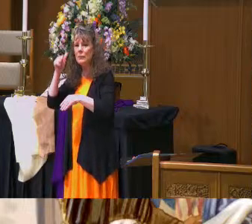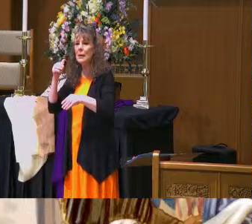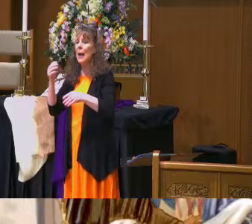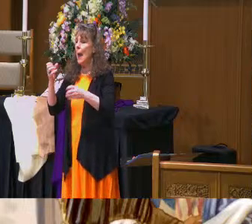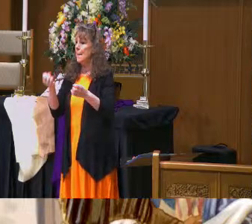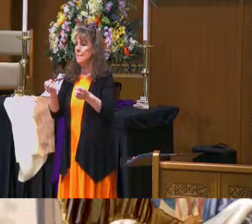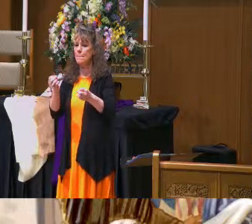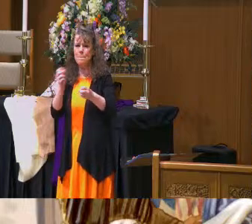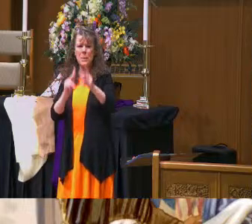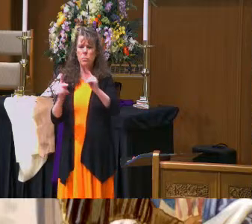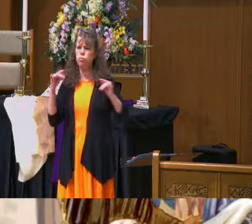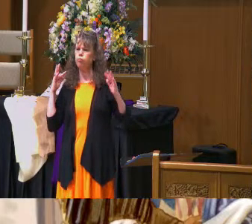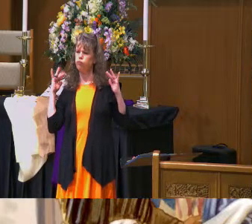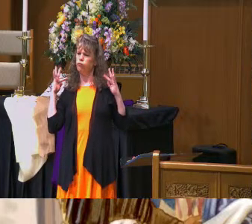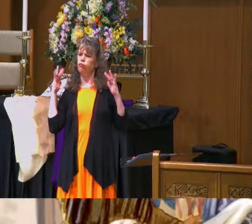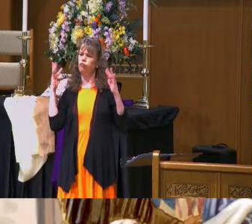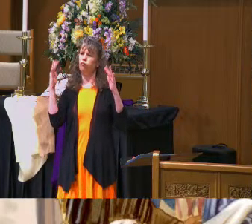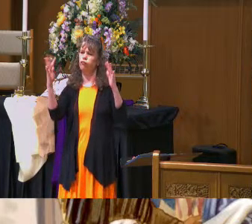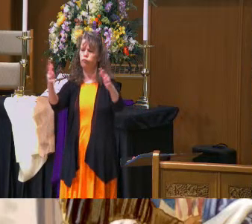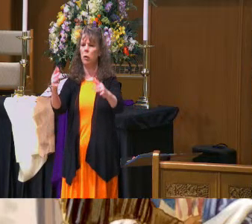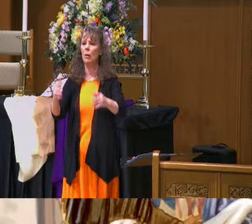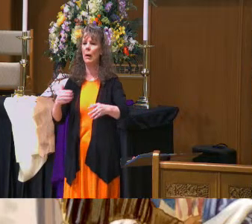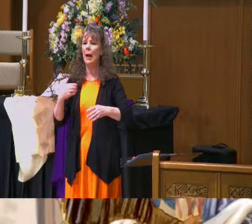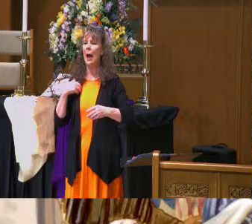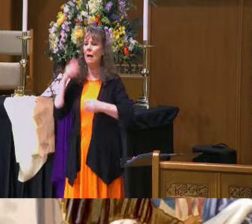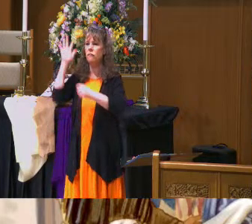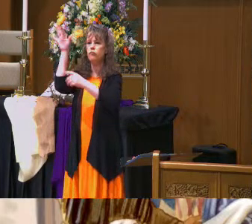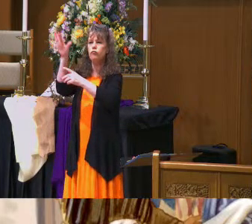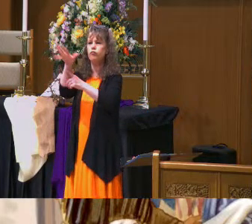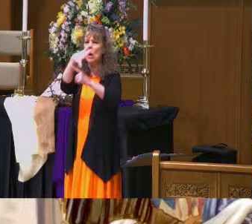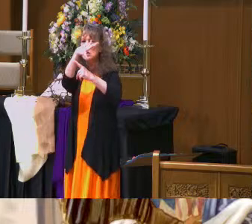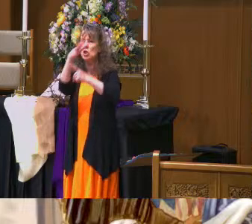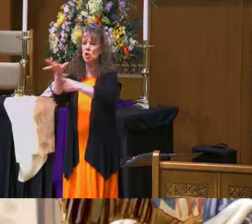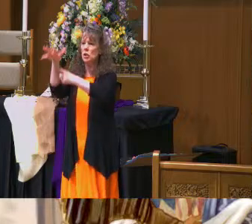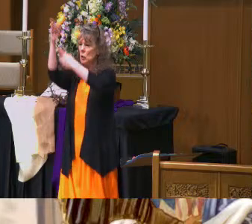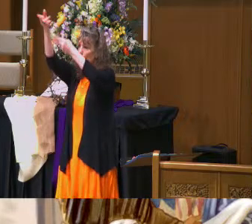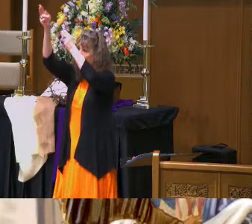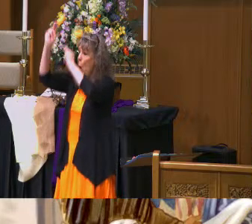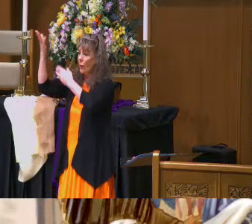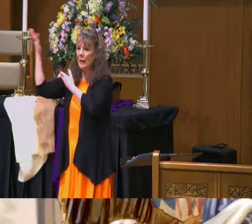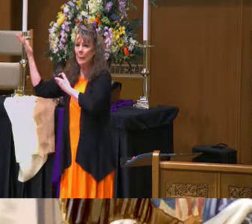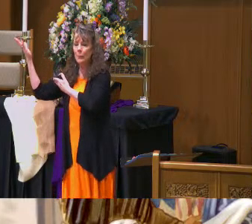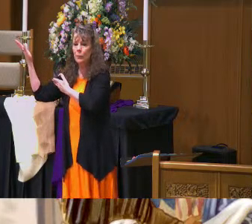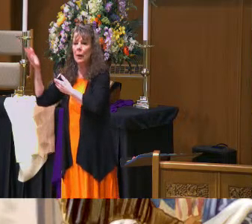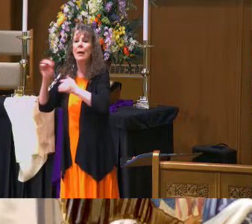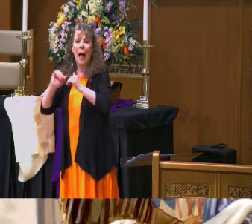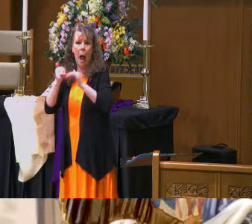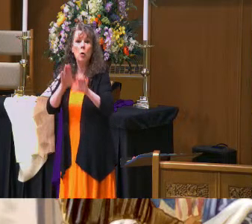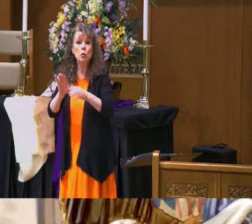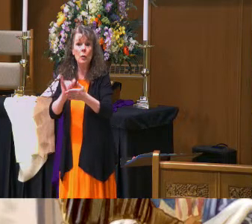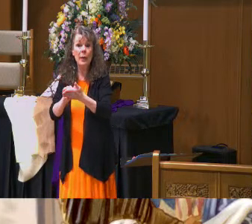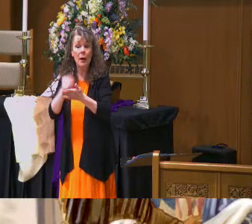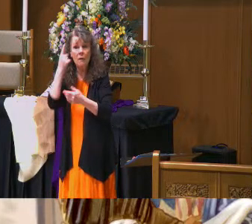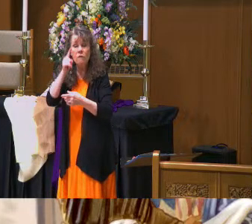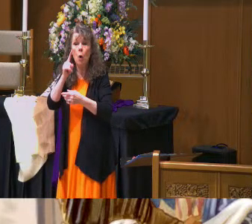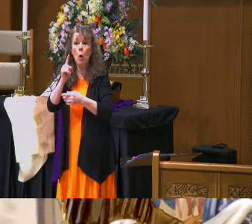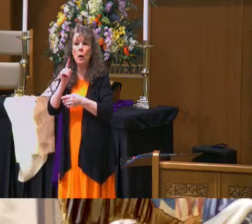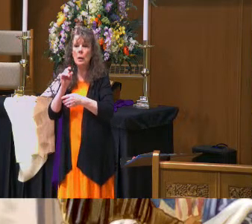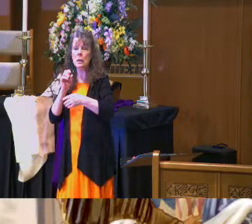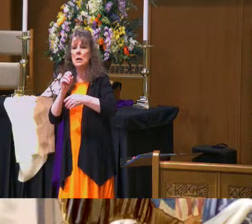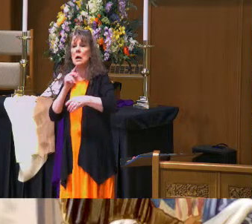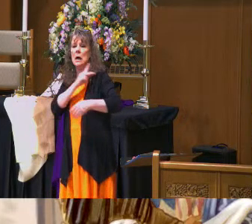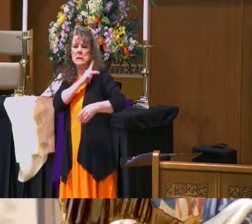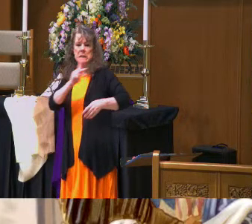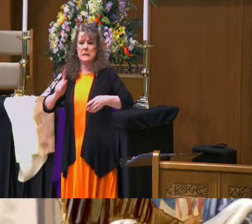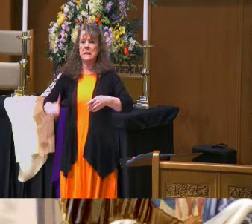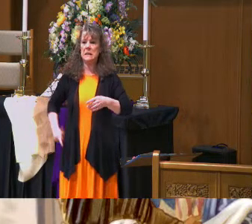by waving palm branches and laying cloaks on the ground to honor him. That's how they would do it to a conquering